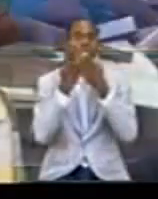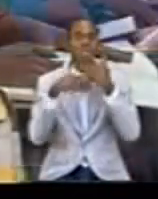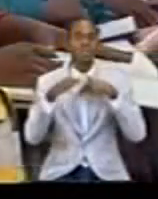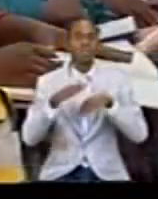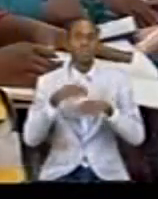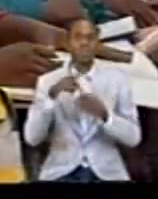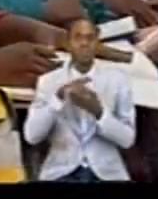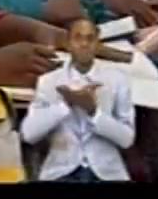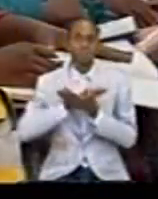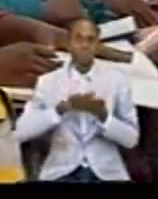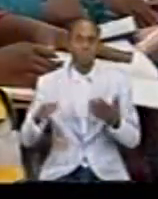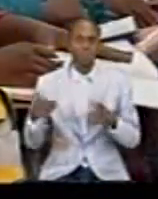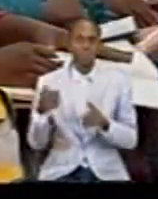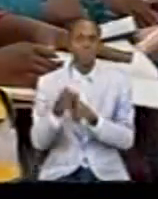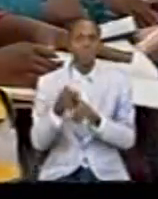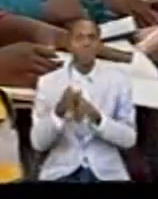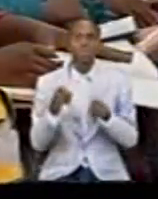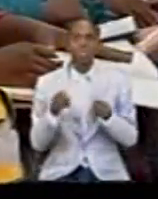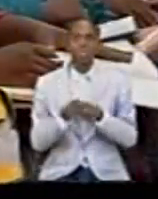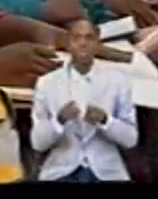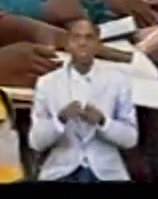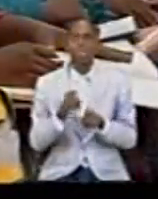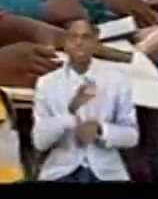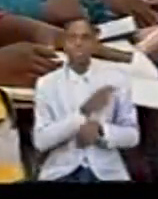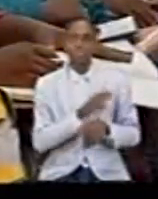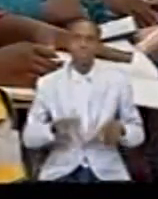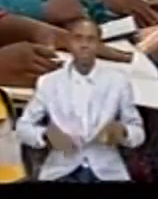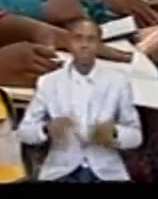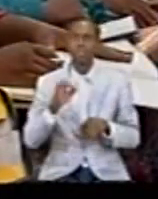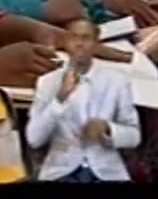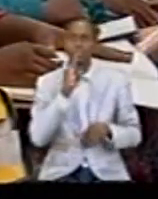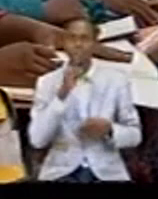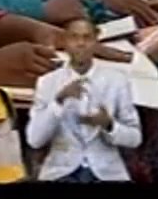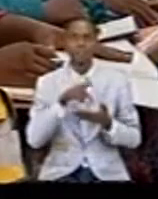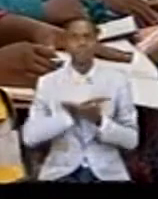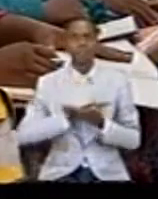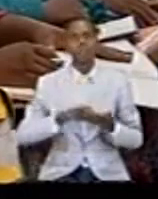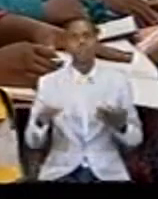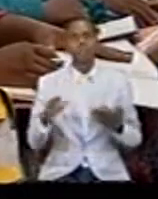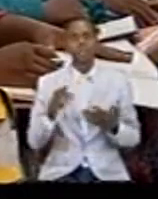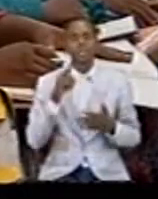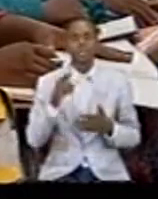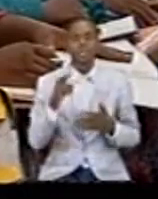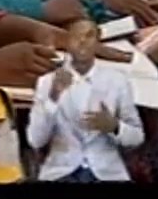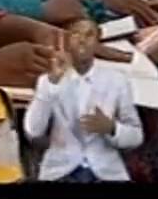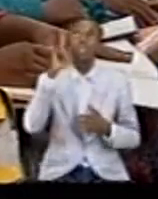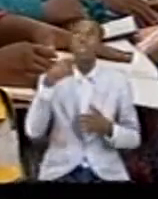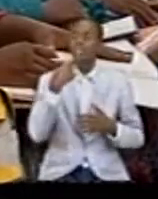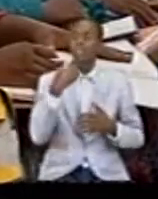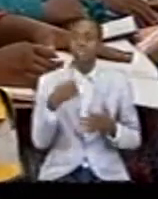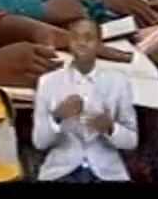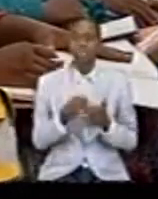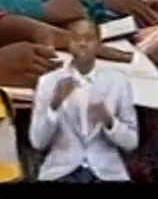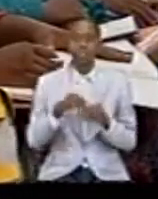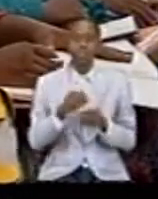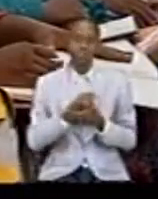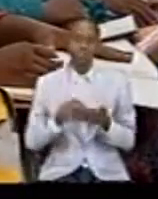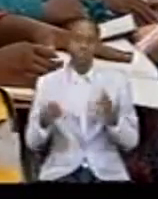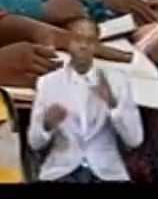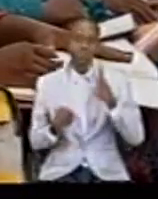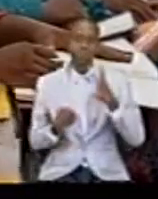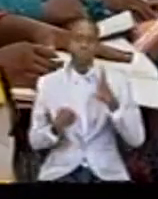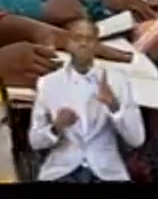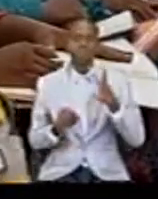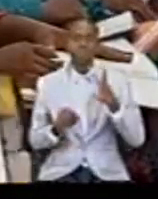himself even as he is pure. He has said in verse 2, he has